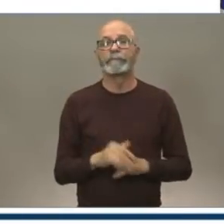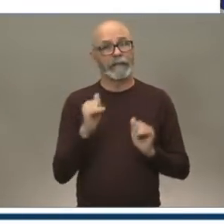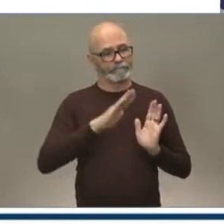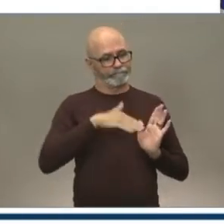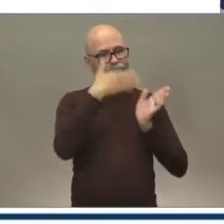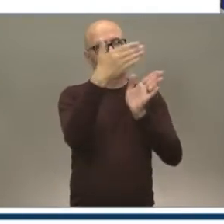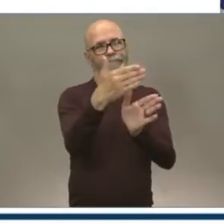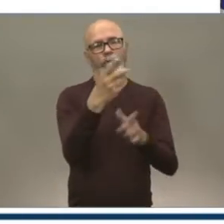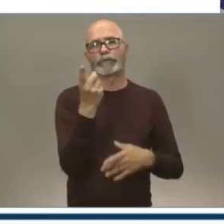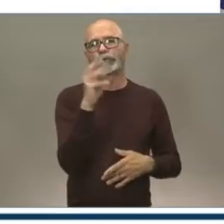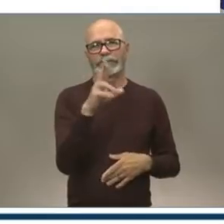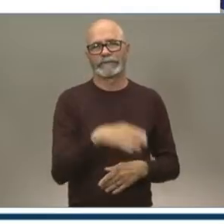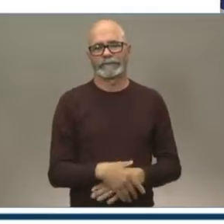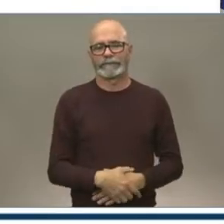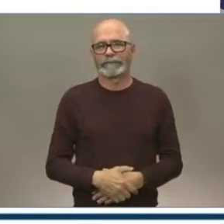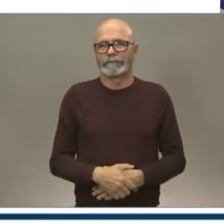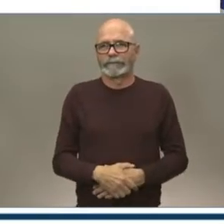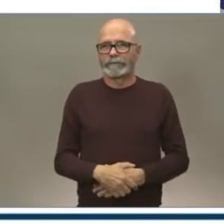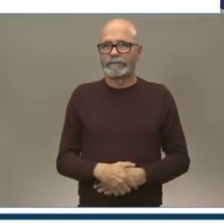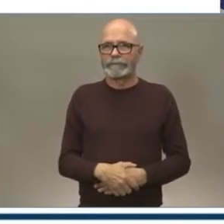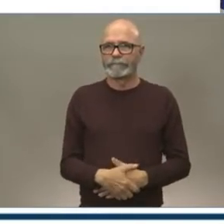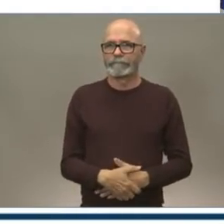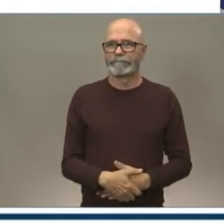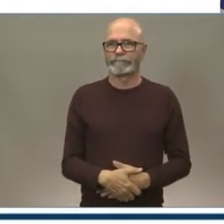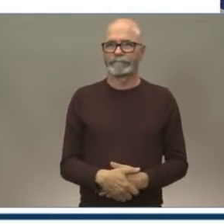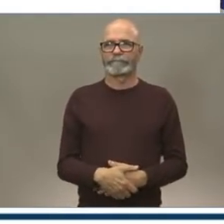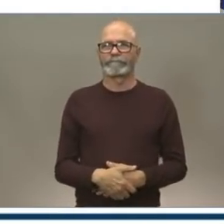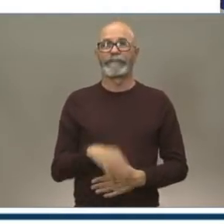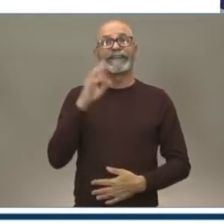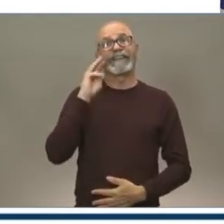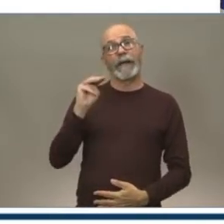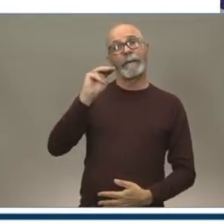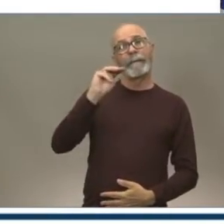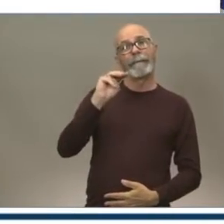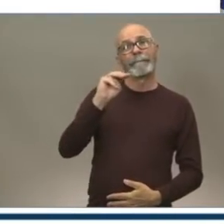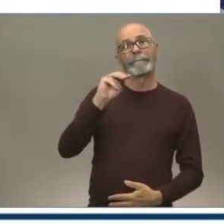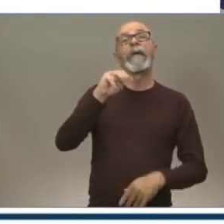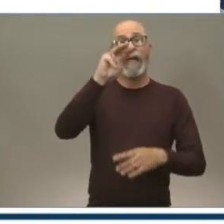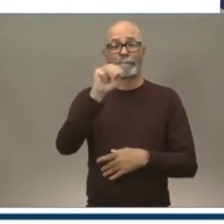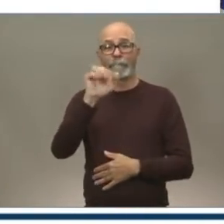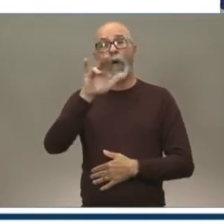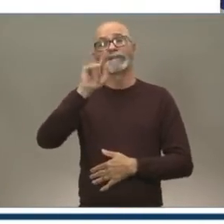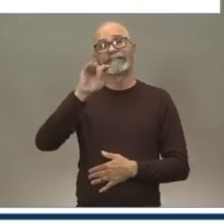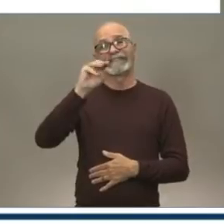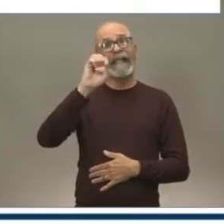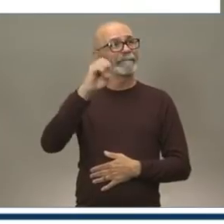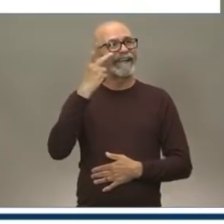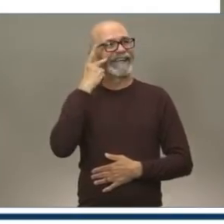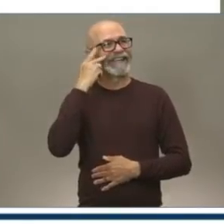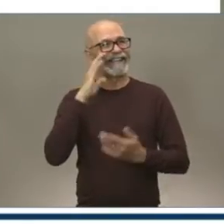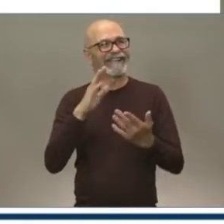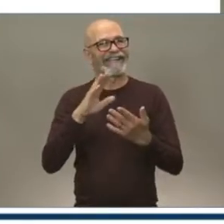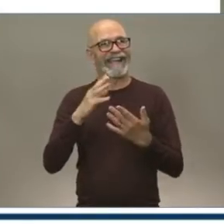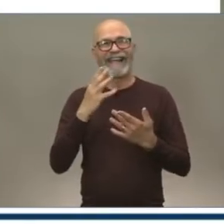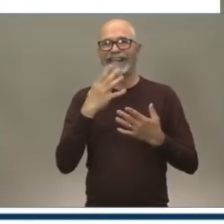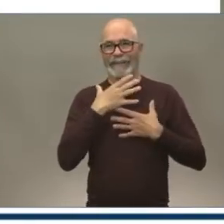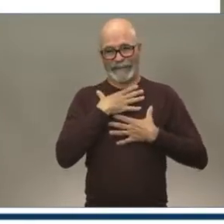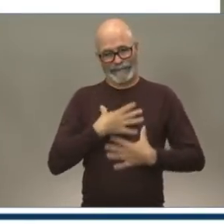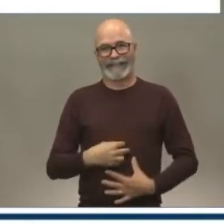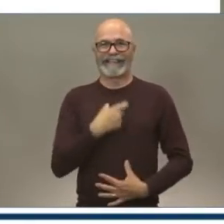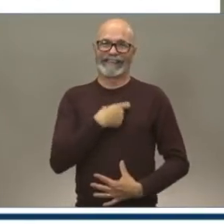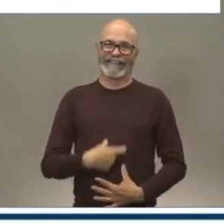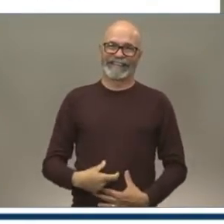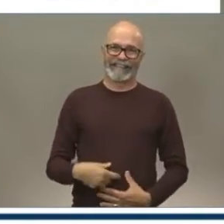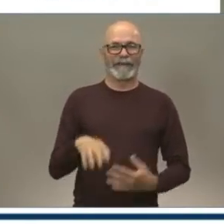thank yet again Maritime Tartan for my matching tie and mask today. They've actually produced this actually as